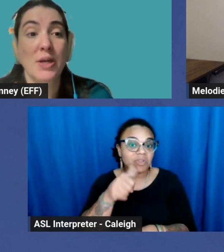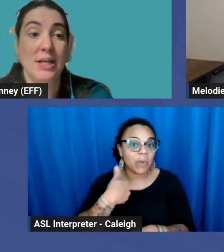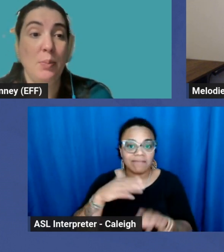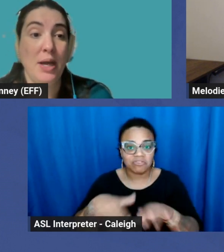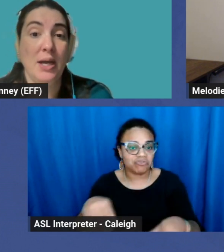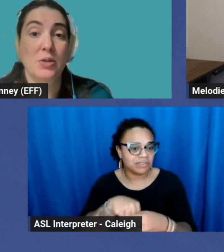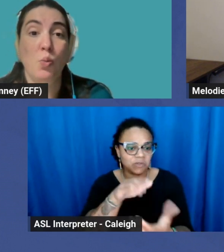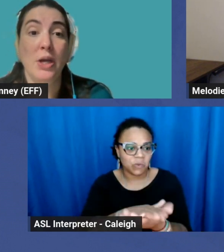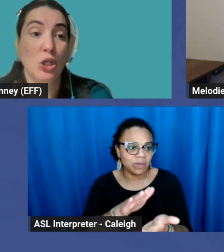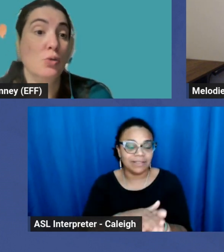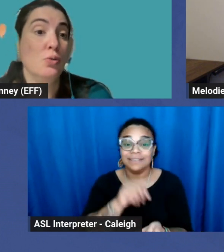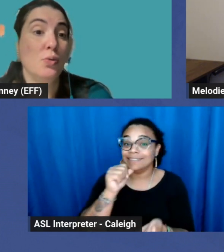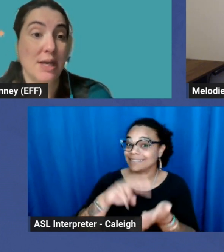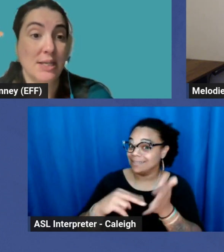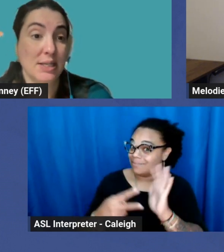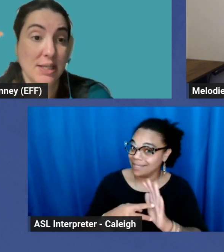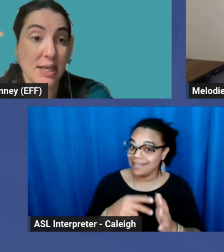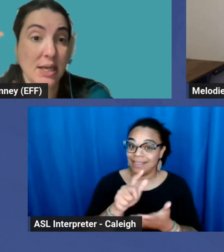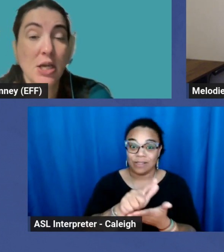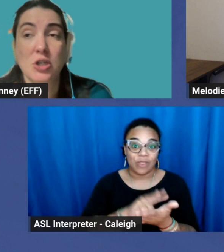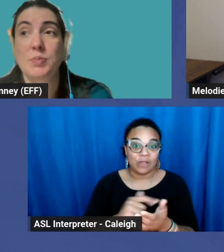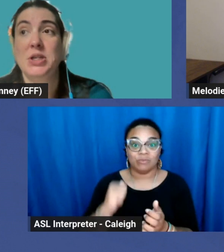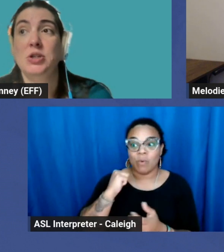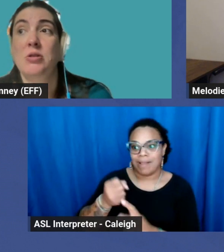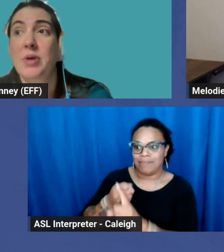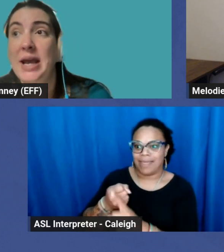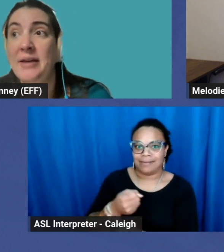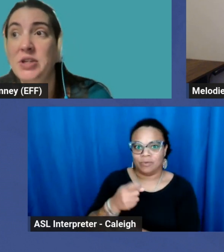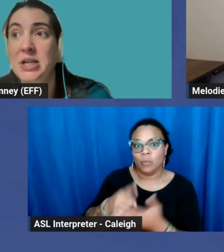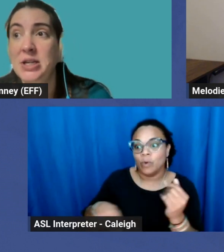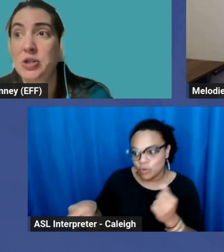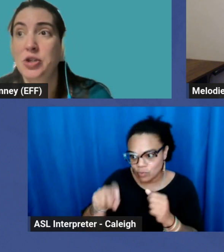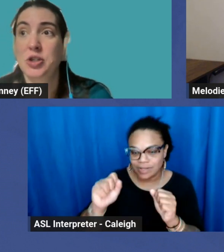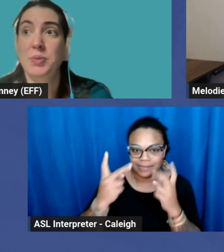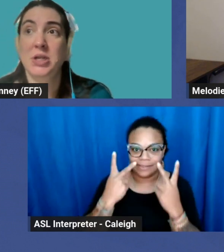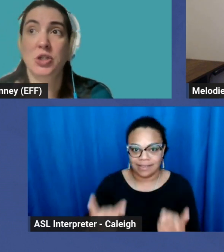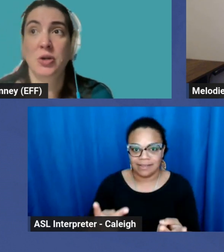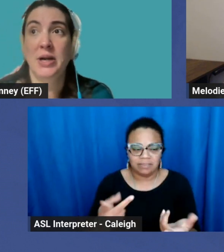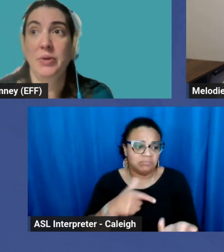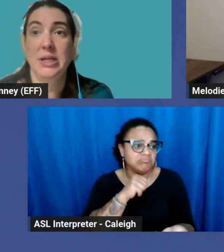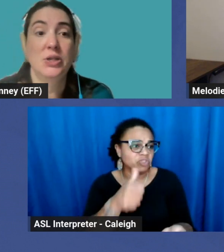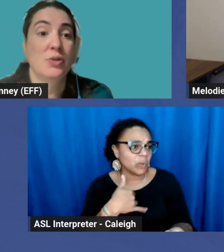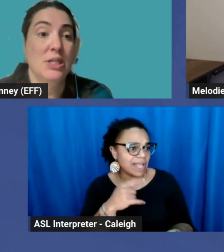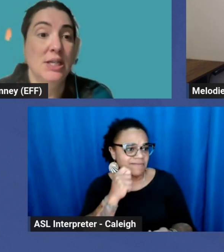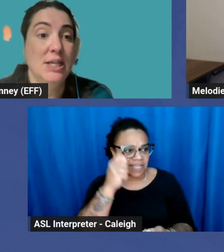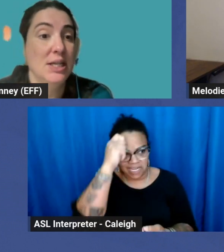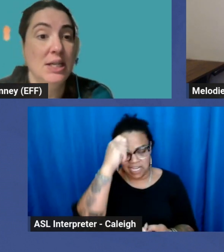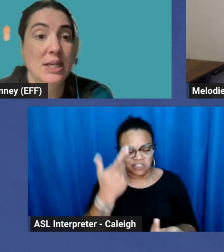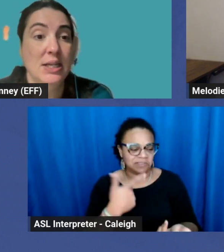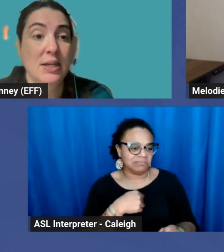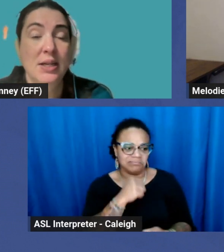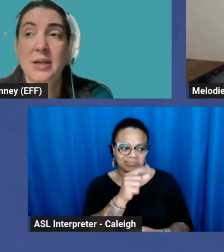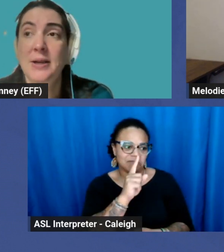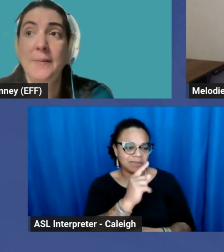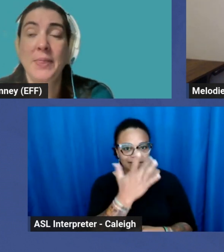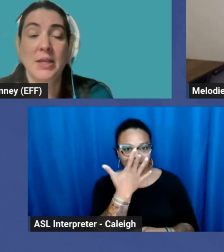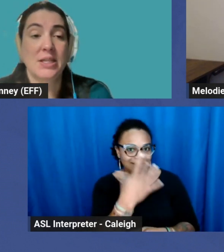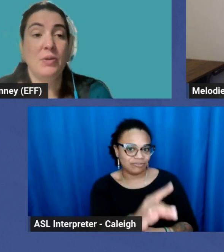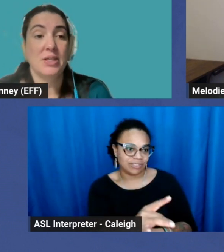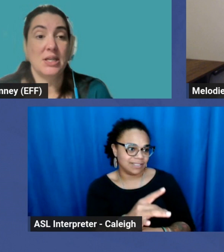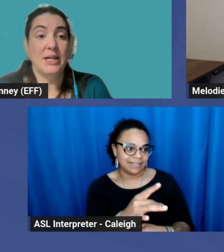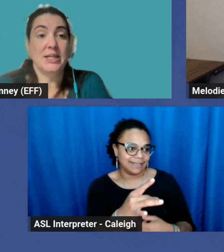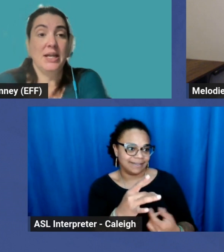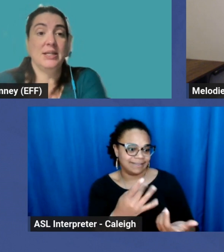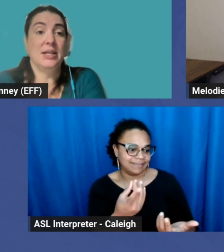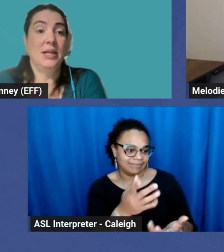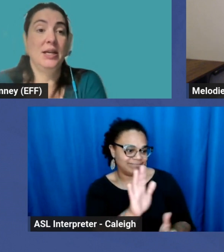aren't going to impact what you get to see. Just because you don't have teenagers, just because you're not really interested in some